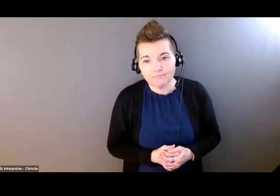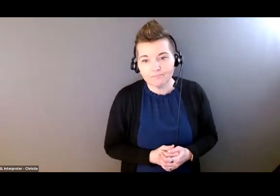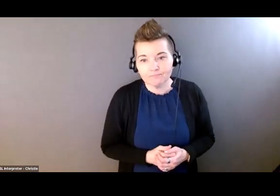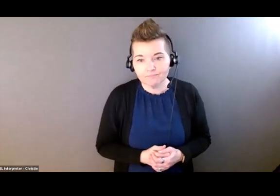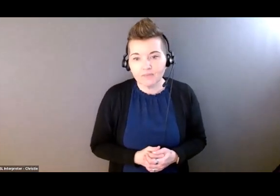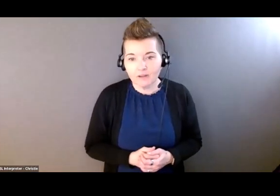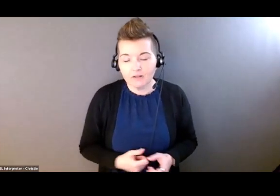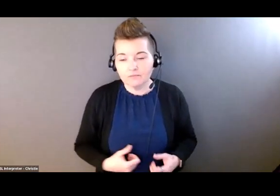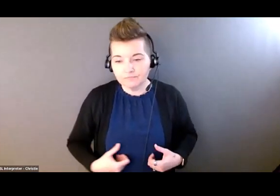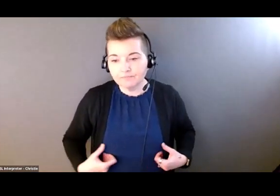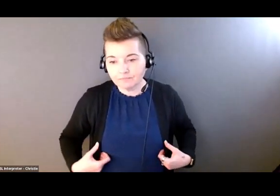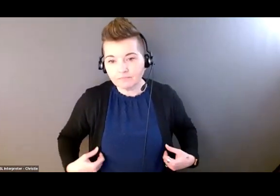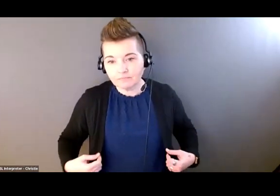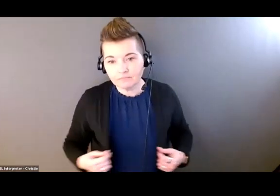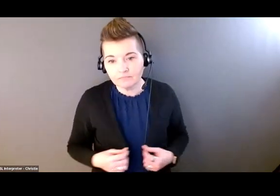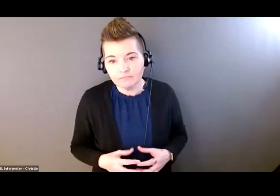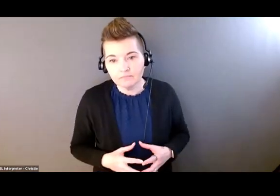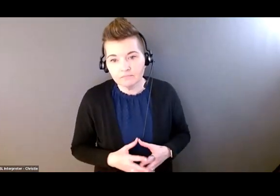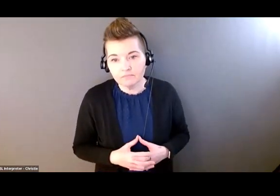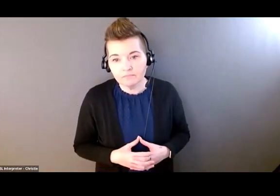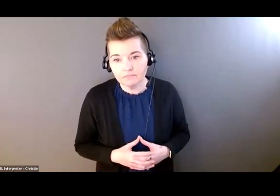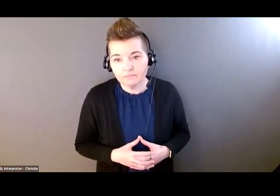slide.